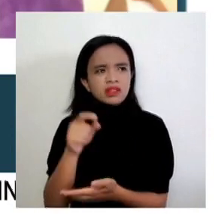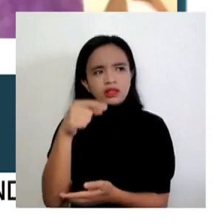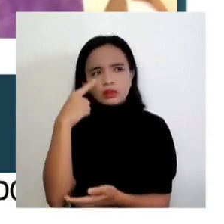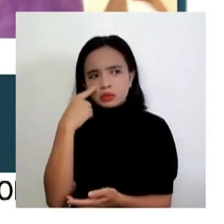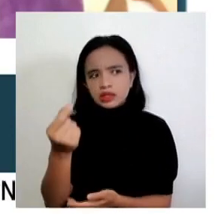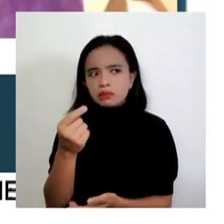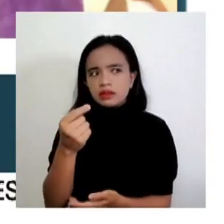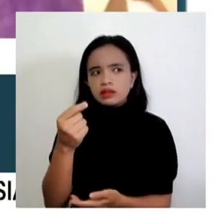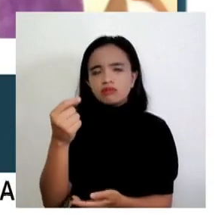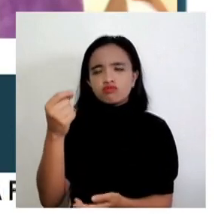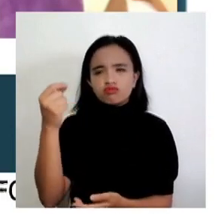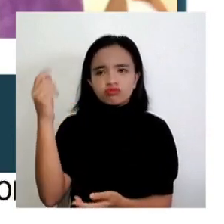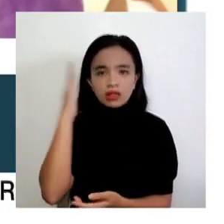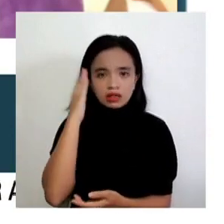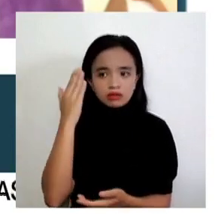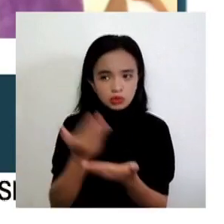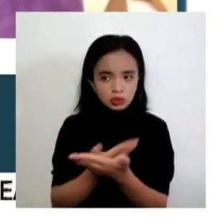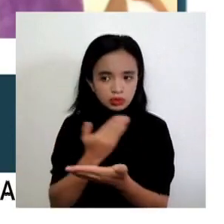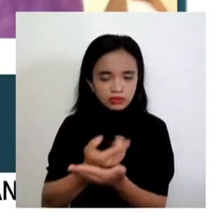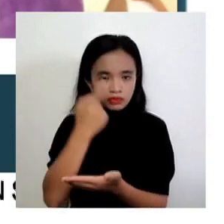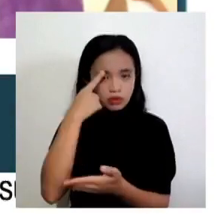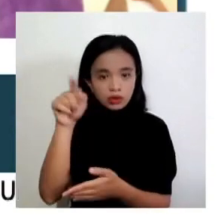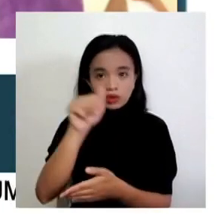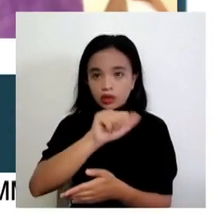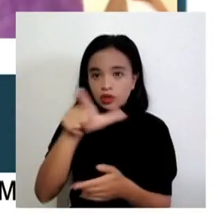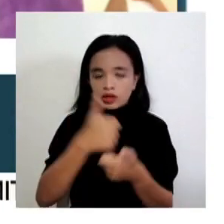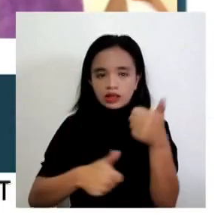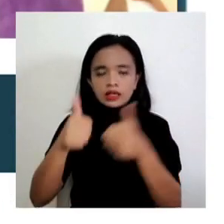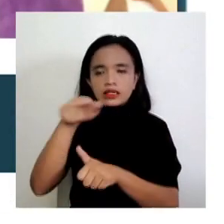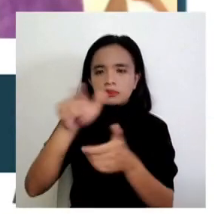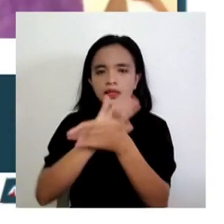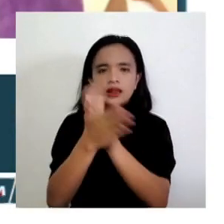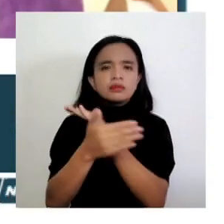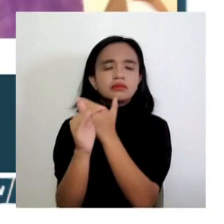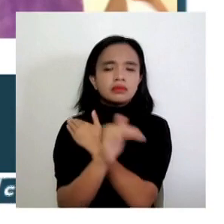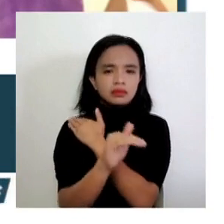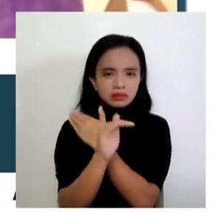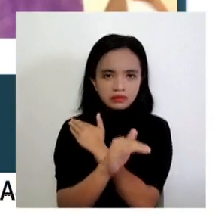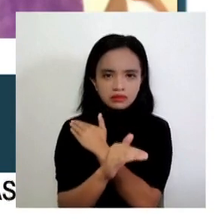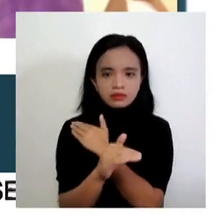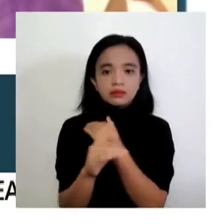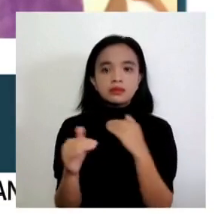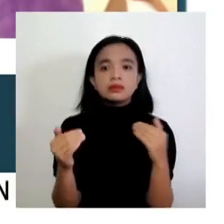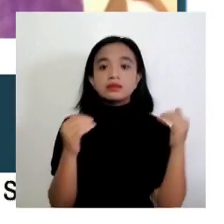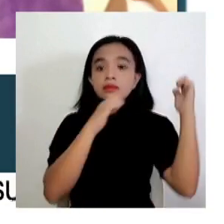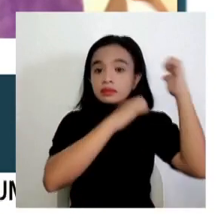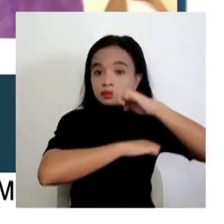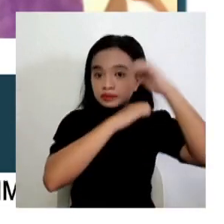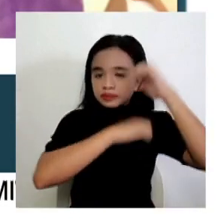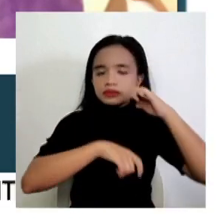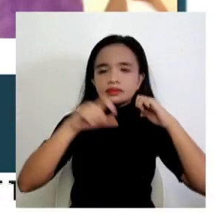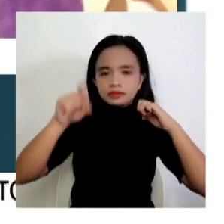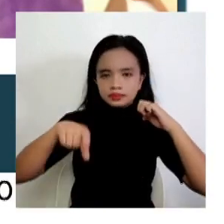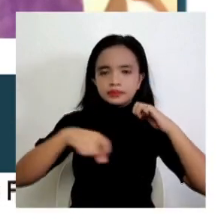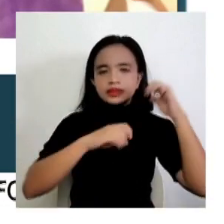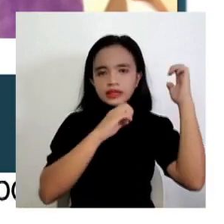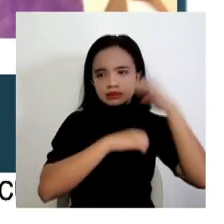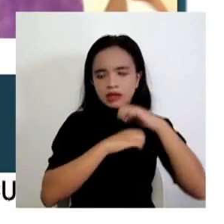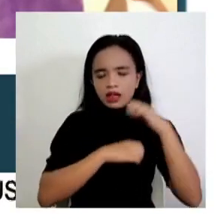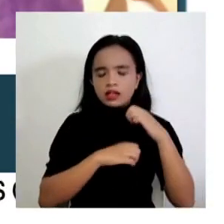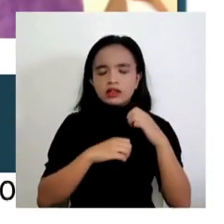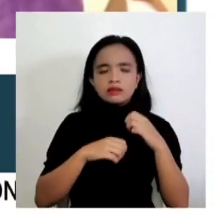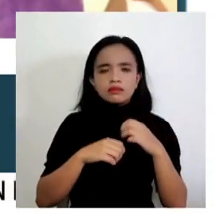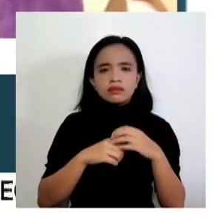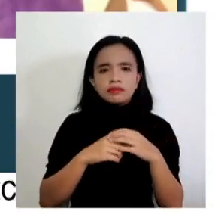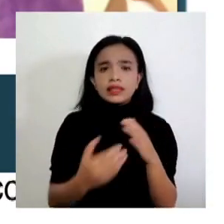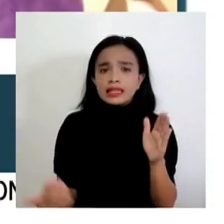mga otoridad, which makes them all the more accountable at lalong inaasahan dapat to once and for